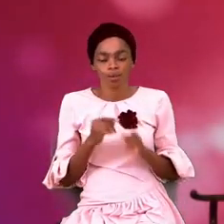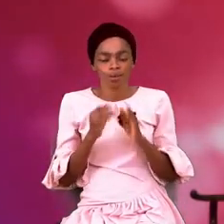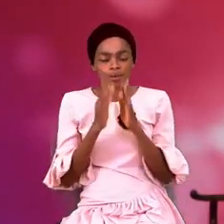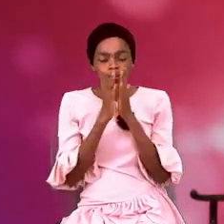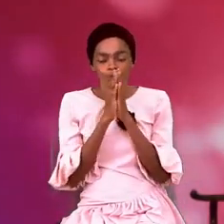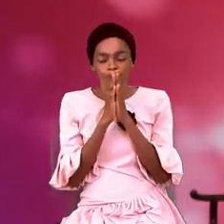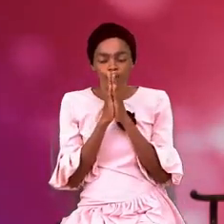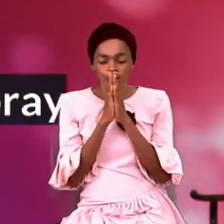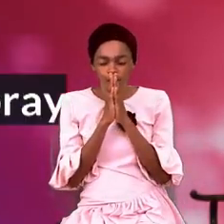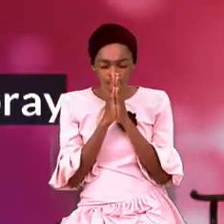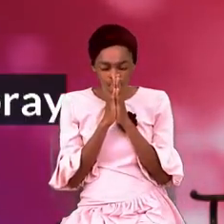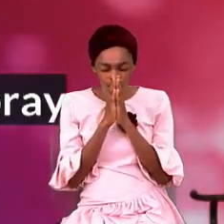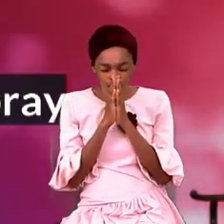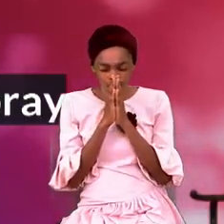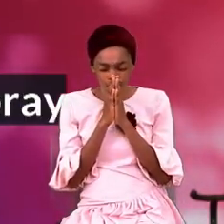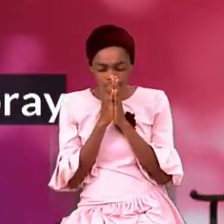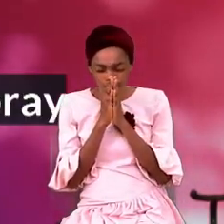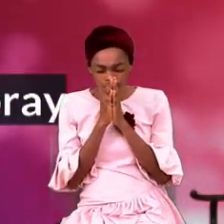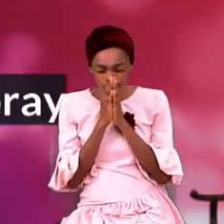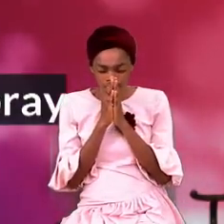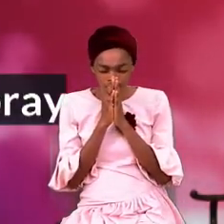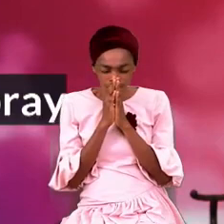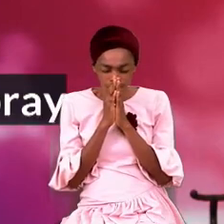as we pray.